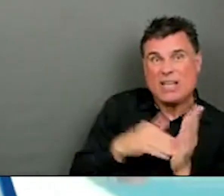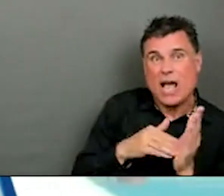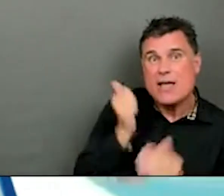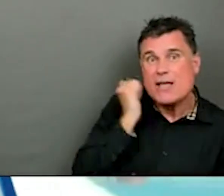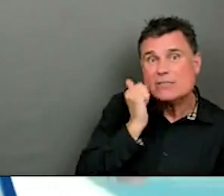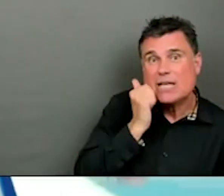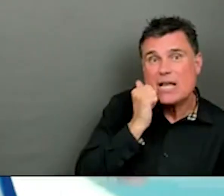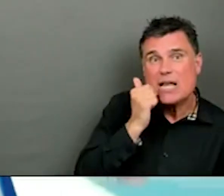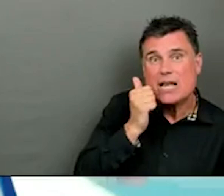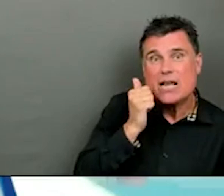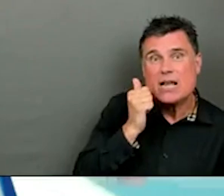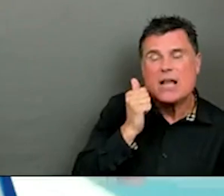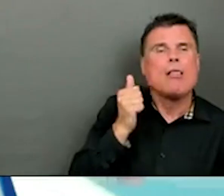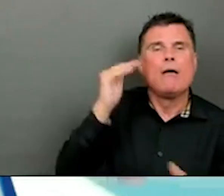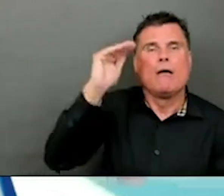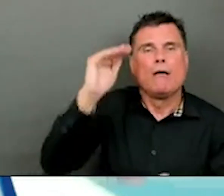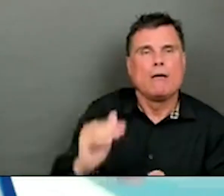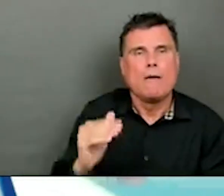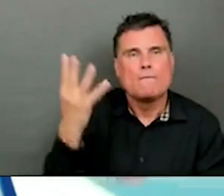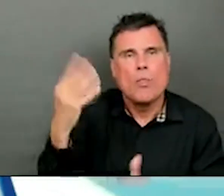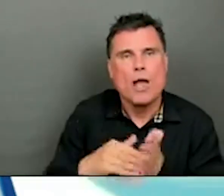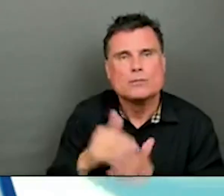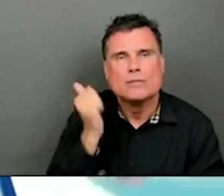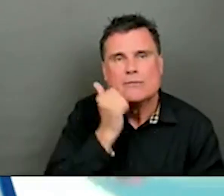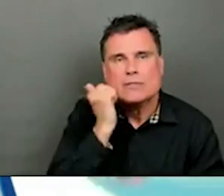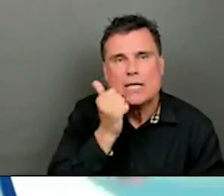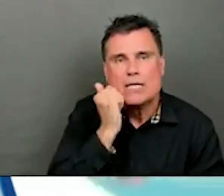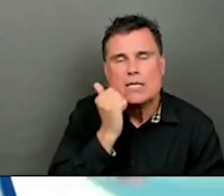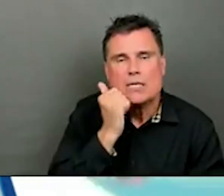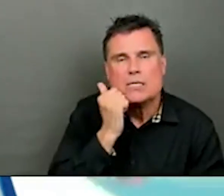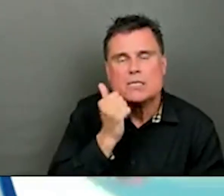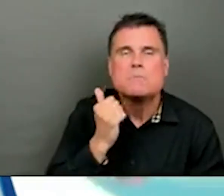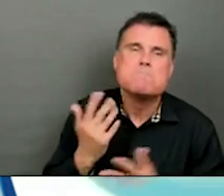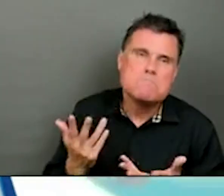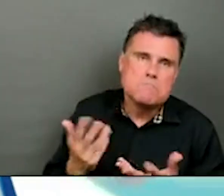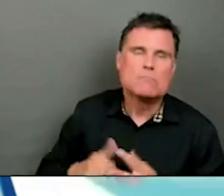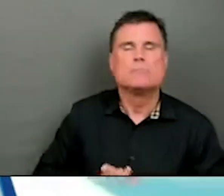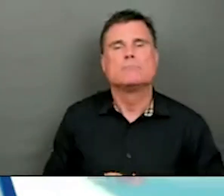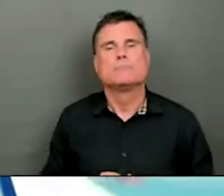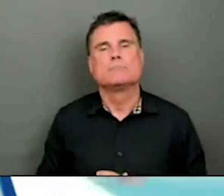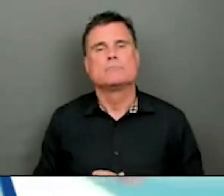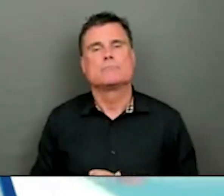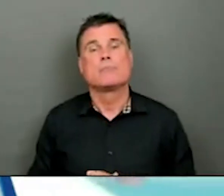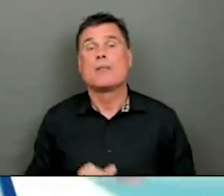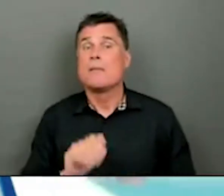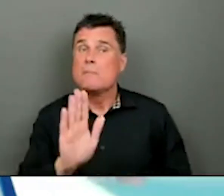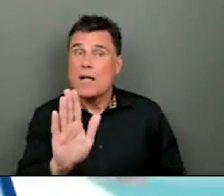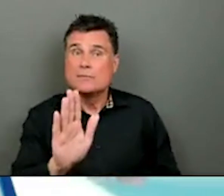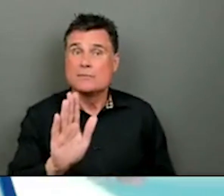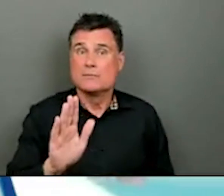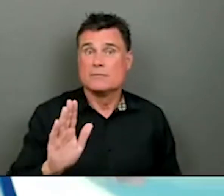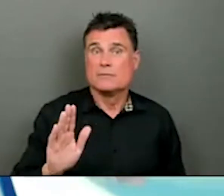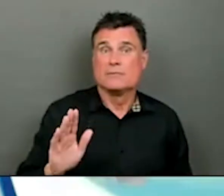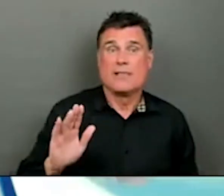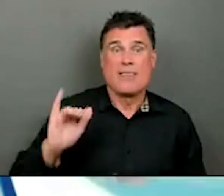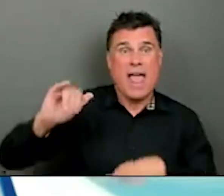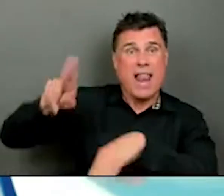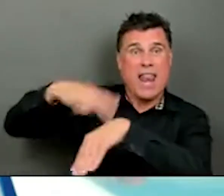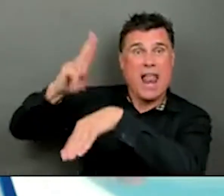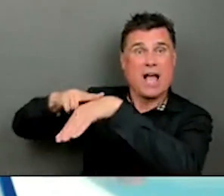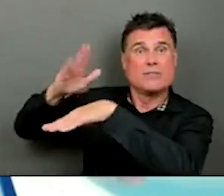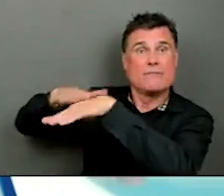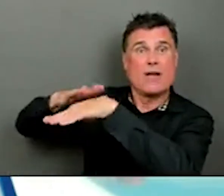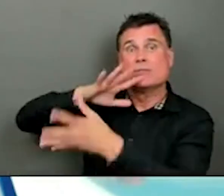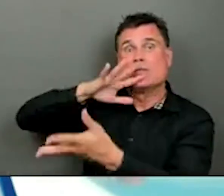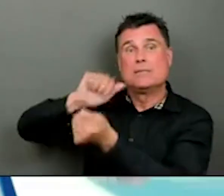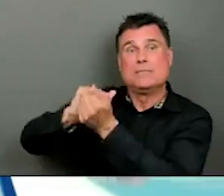under 4,000 a day range over the last since the NACI announcement, and that it continues to be available,